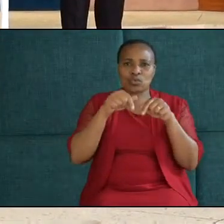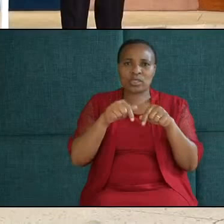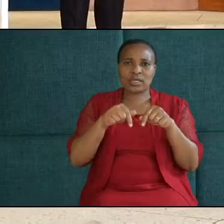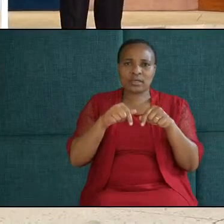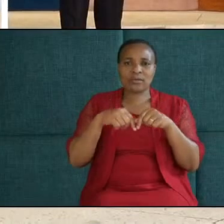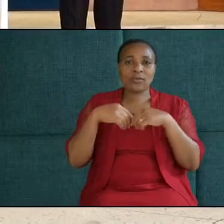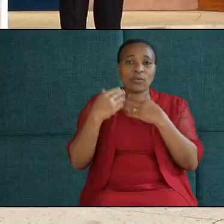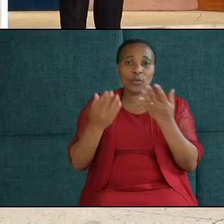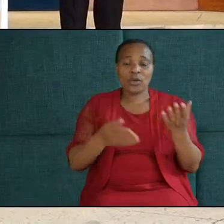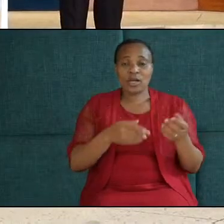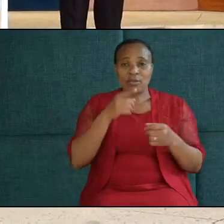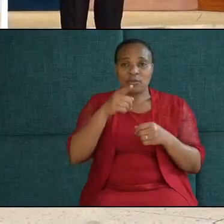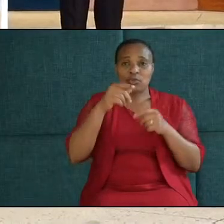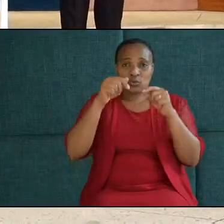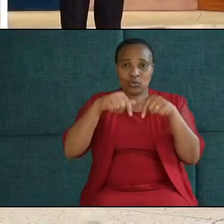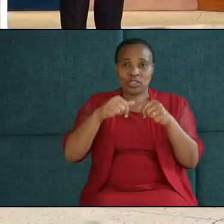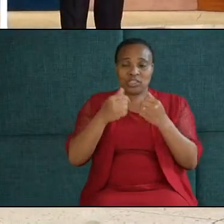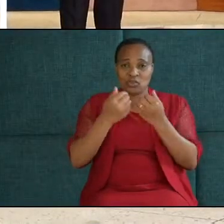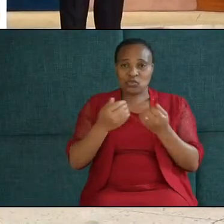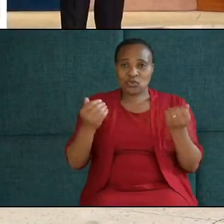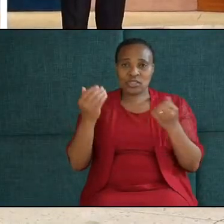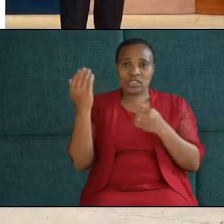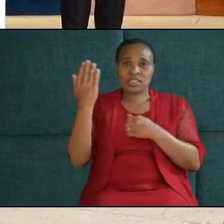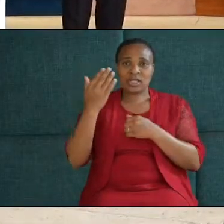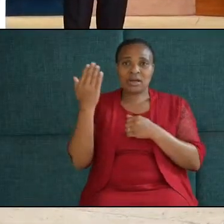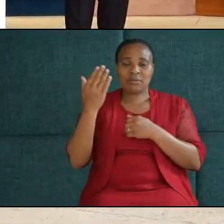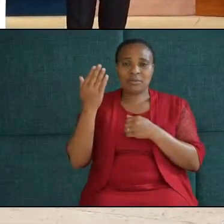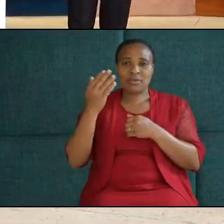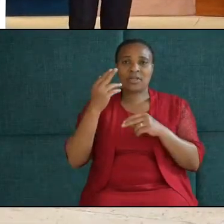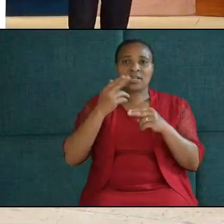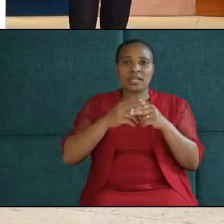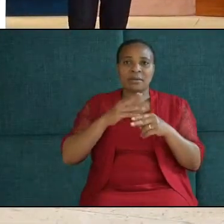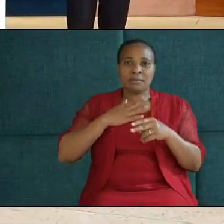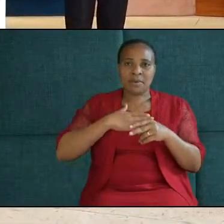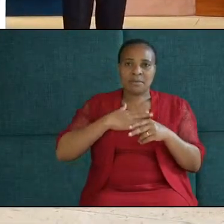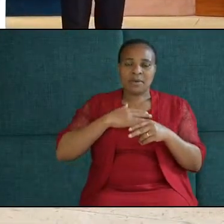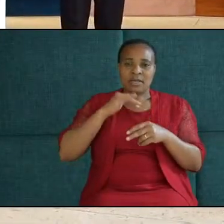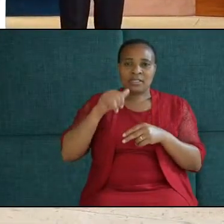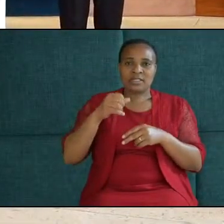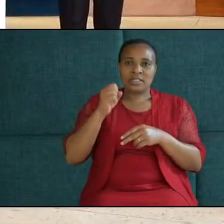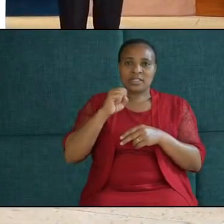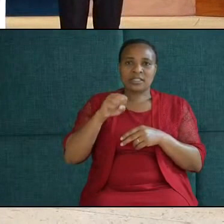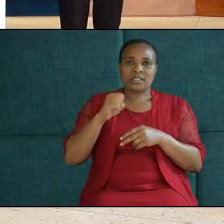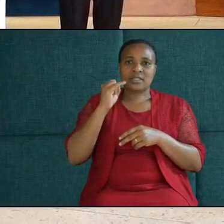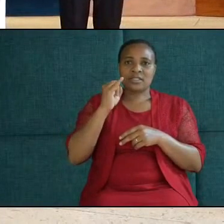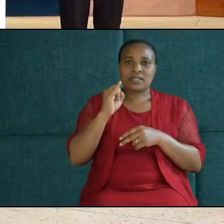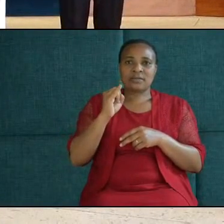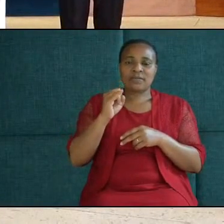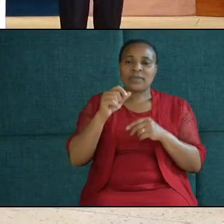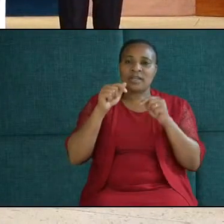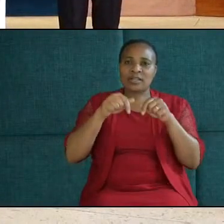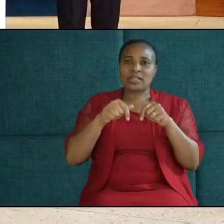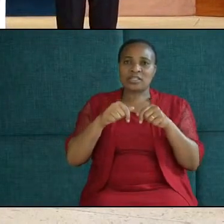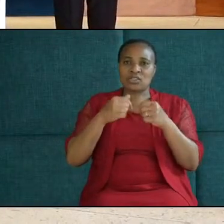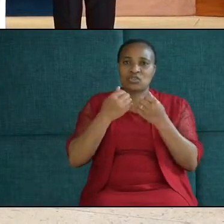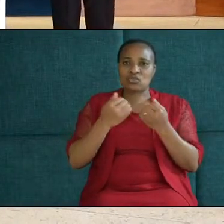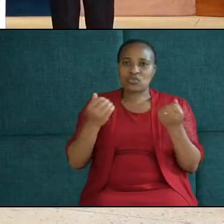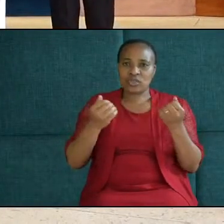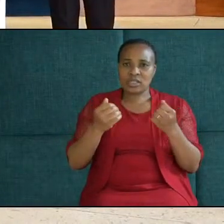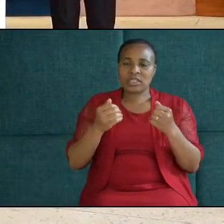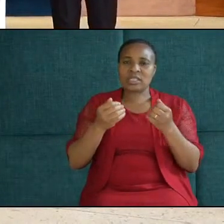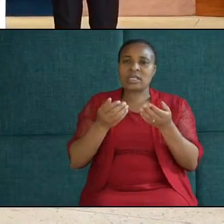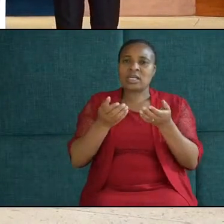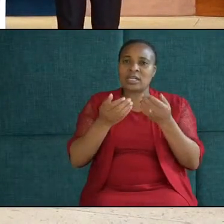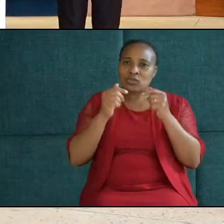We welcome you to today's children's sermon. My name is Gracie, and these two children here with me